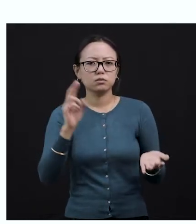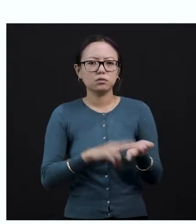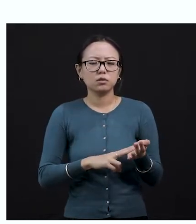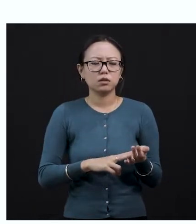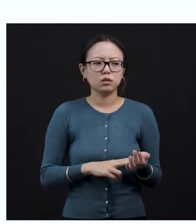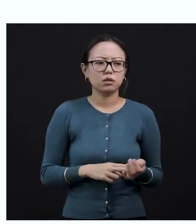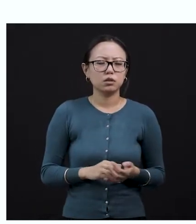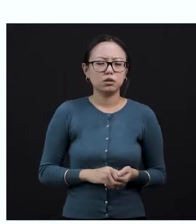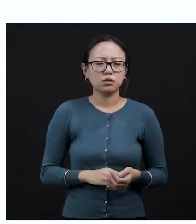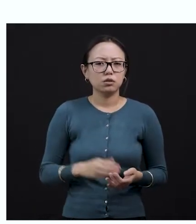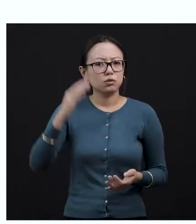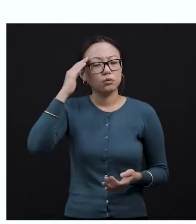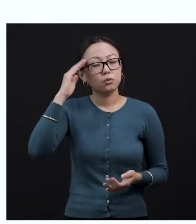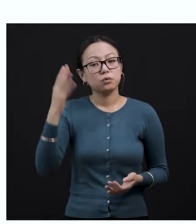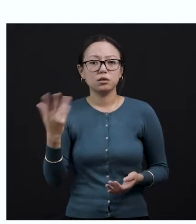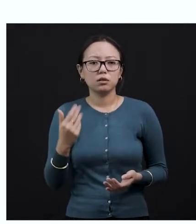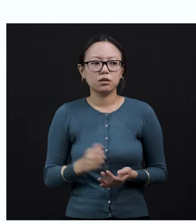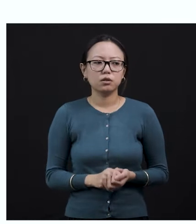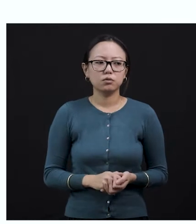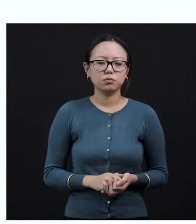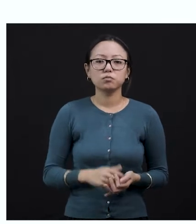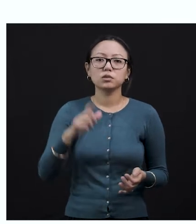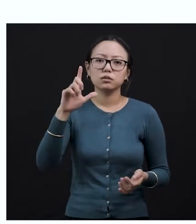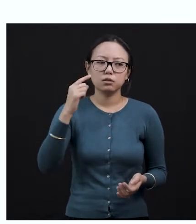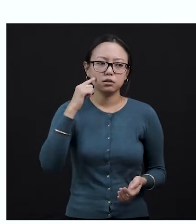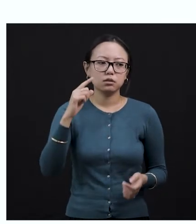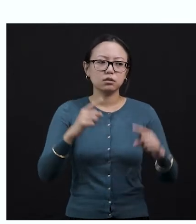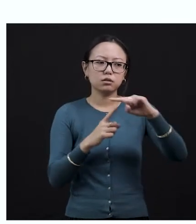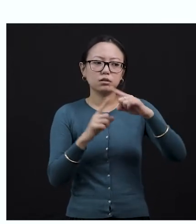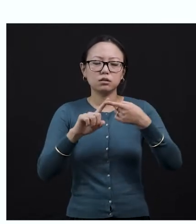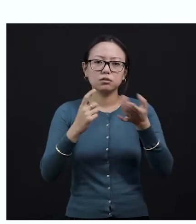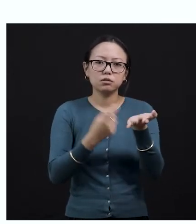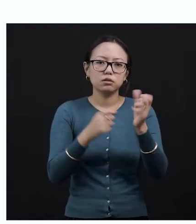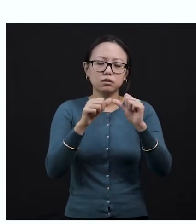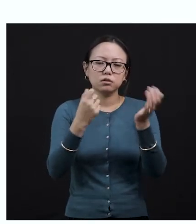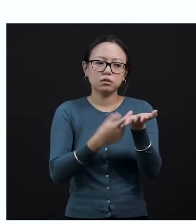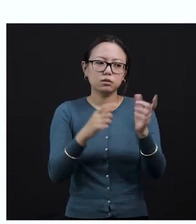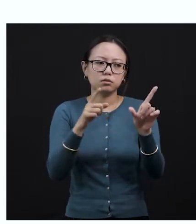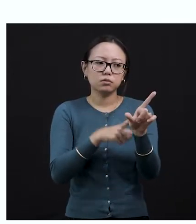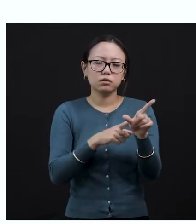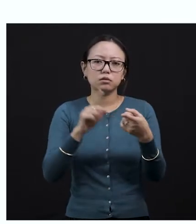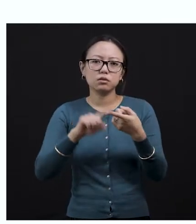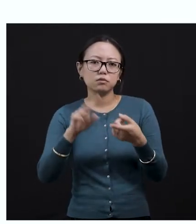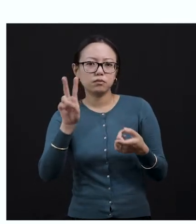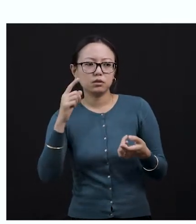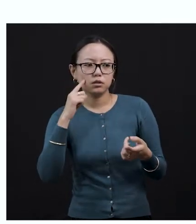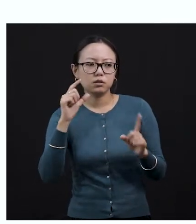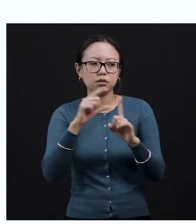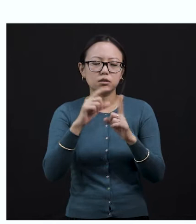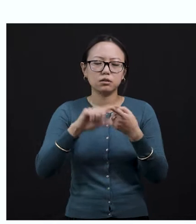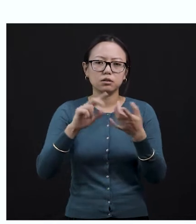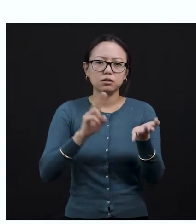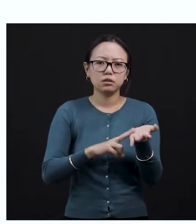means mainly the written records, like as you can see here, something that is inscripted on a stone, and